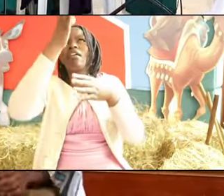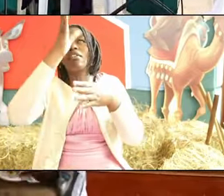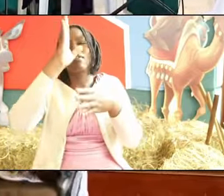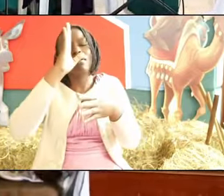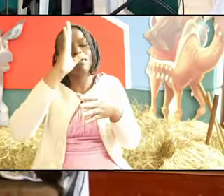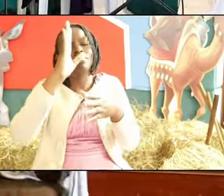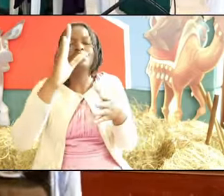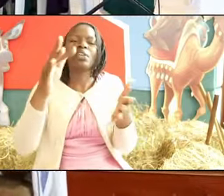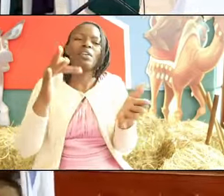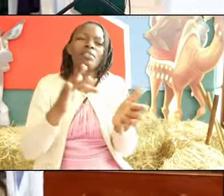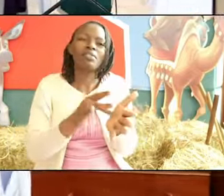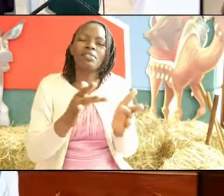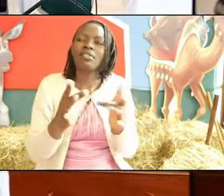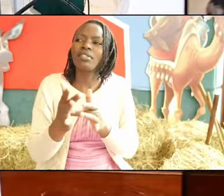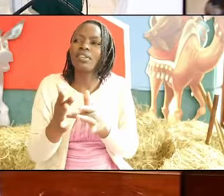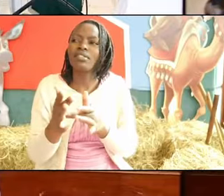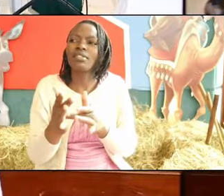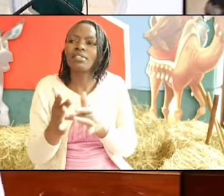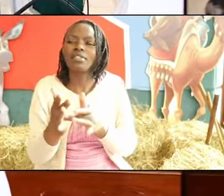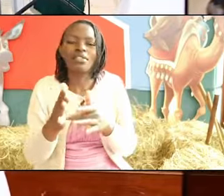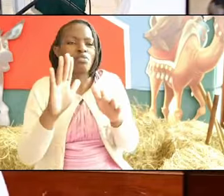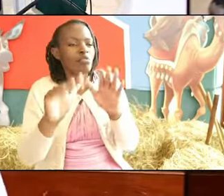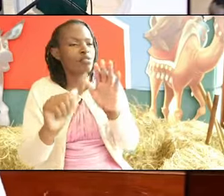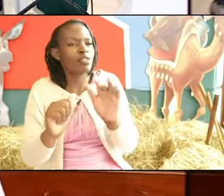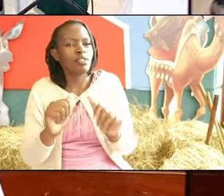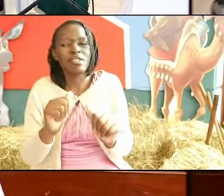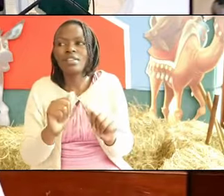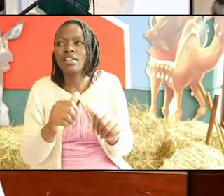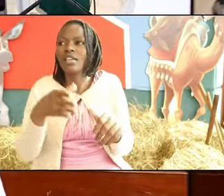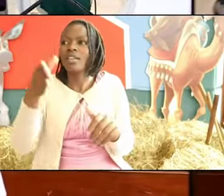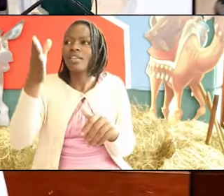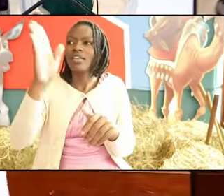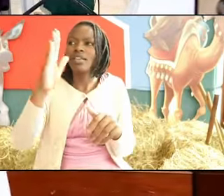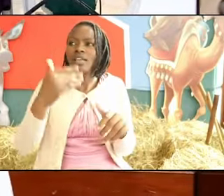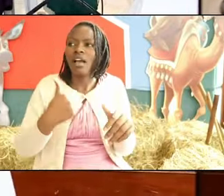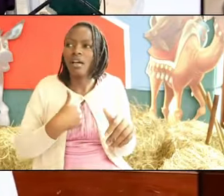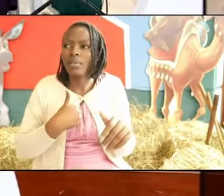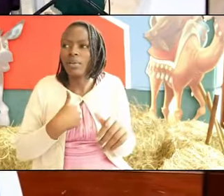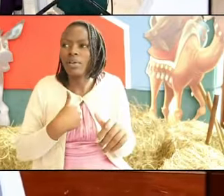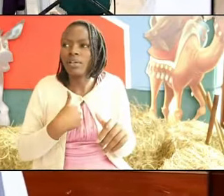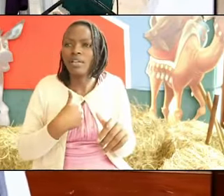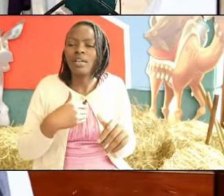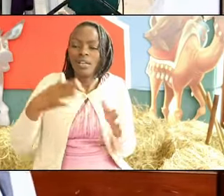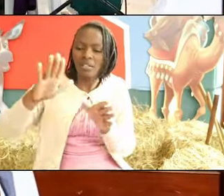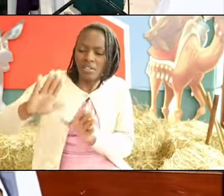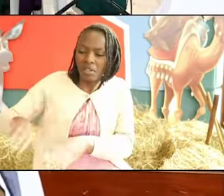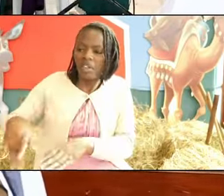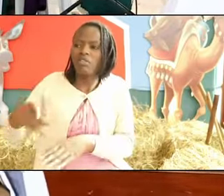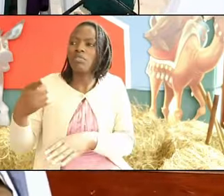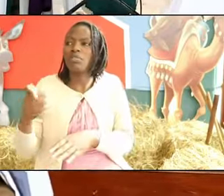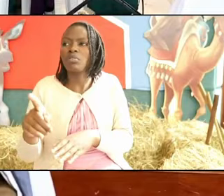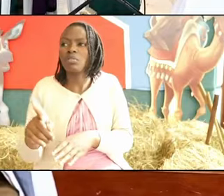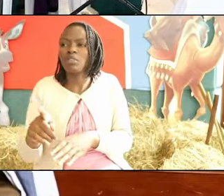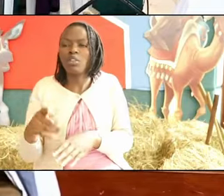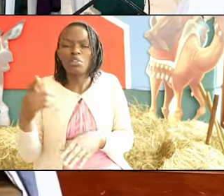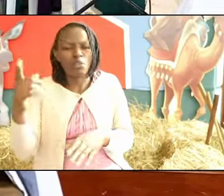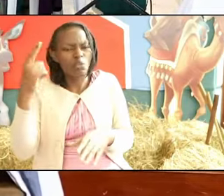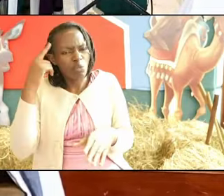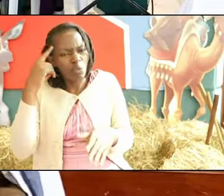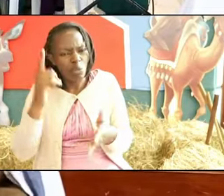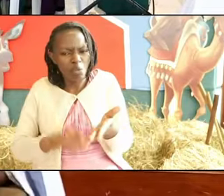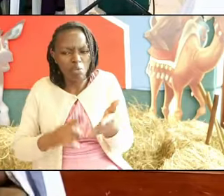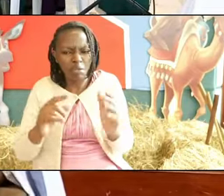He is ignoring you. In fact, he has abandoned you. Do you know what is happening